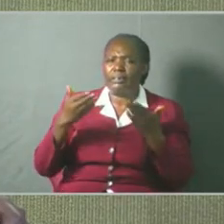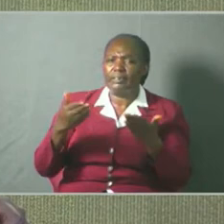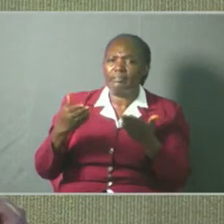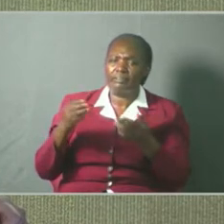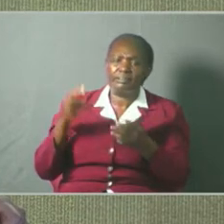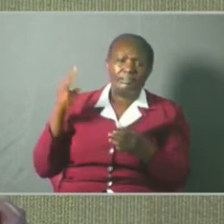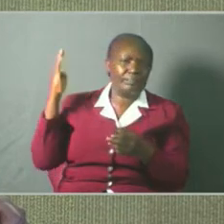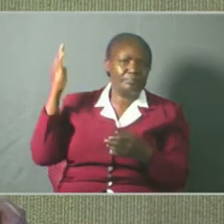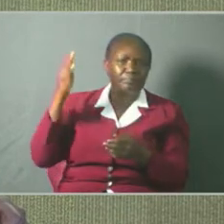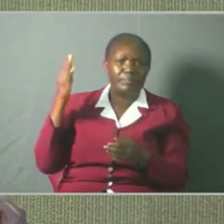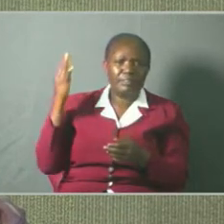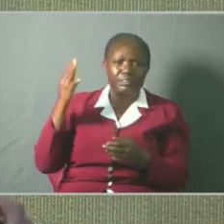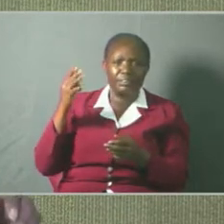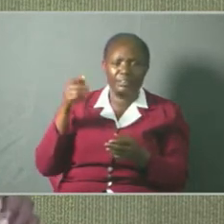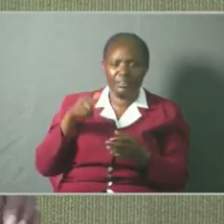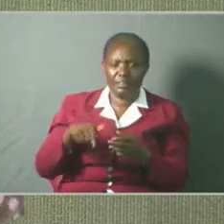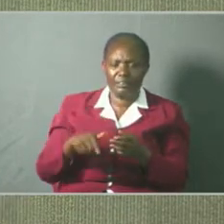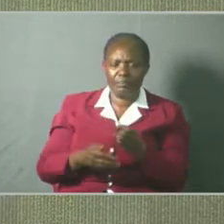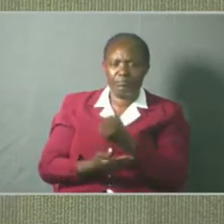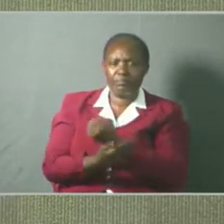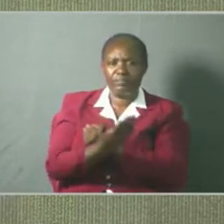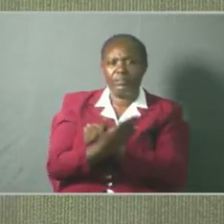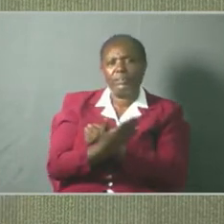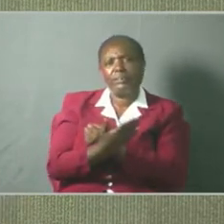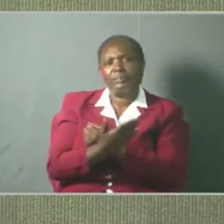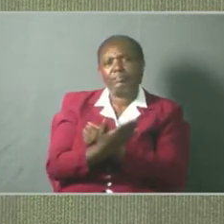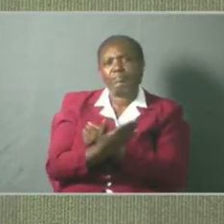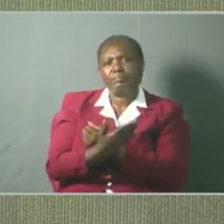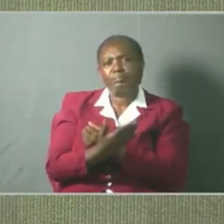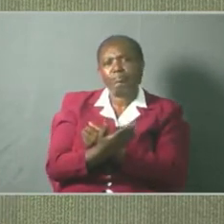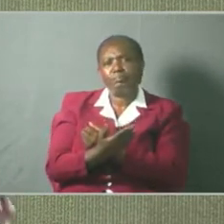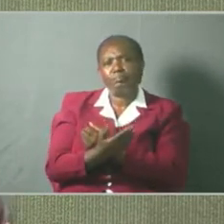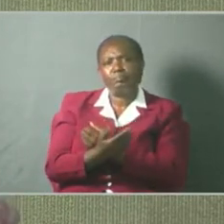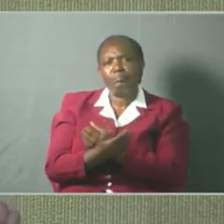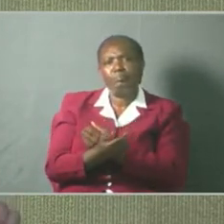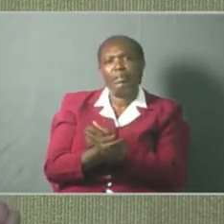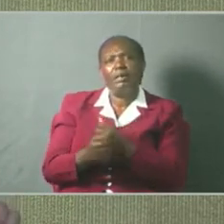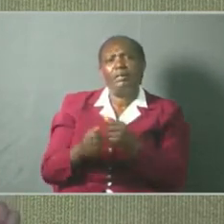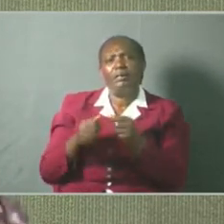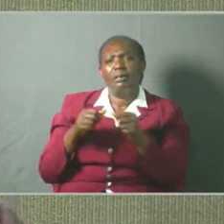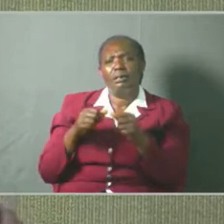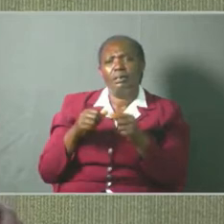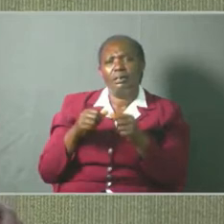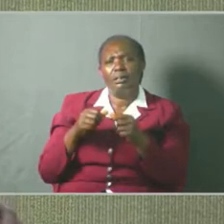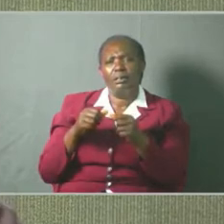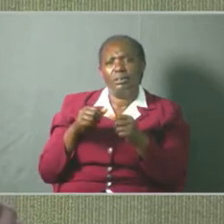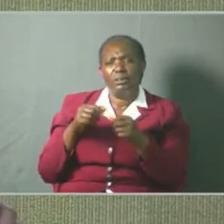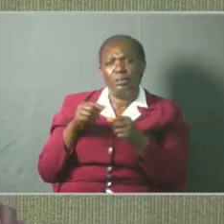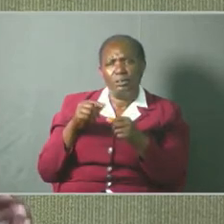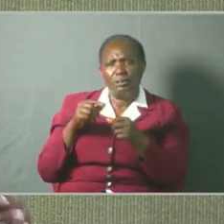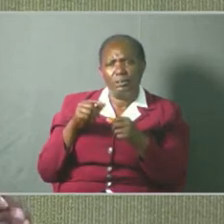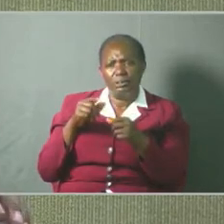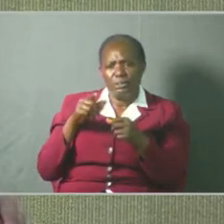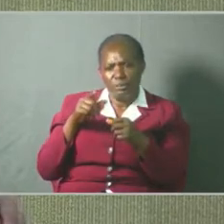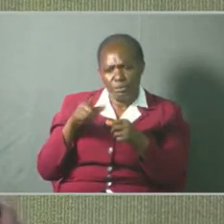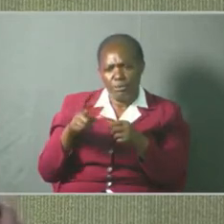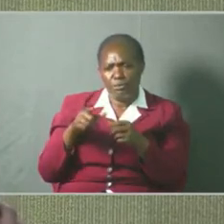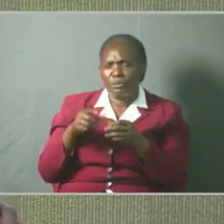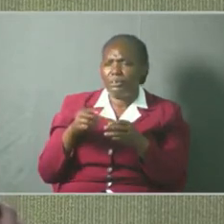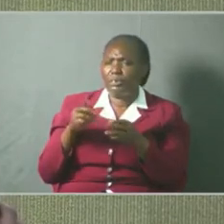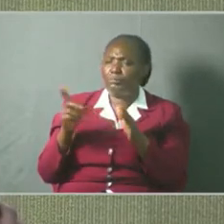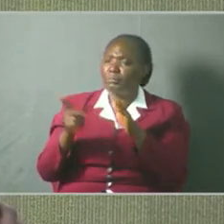morning, for Elder John Awiti, who's ministering to your children at Westlands at this